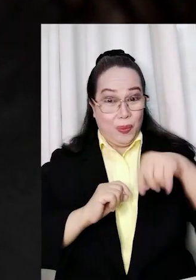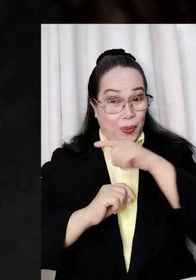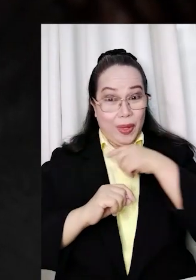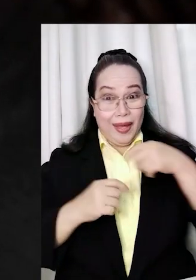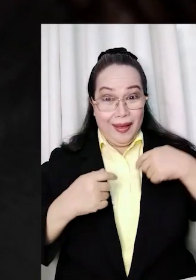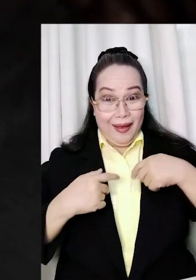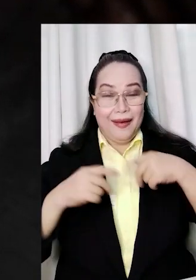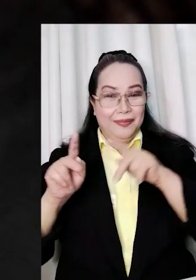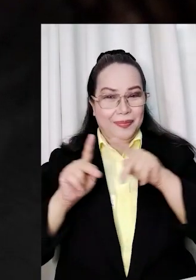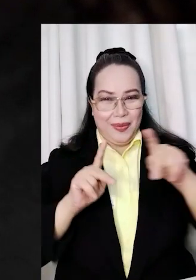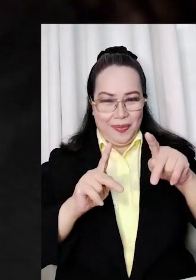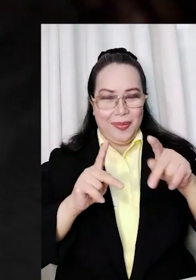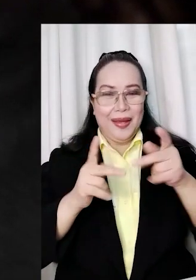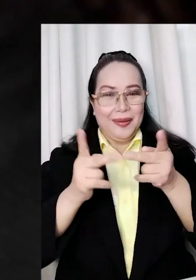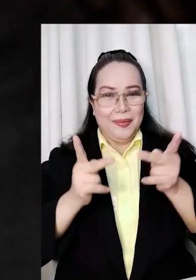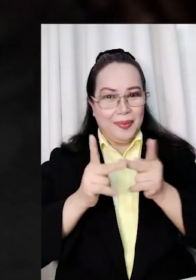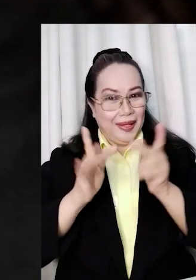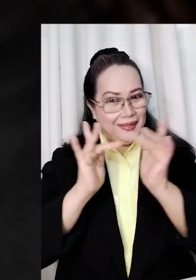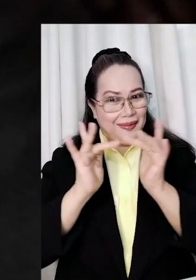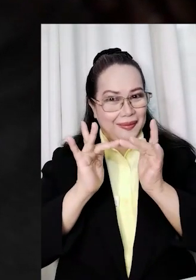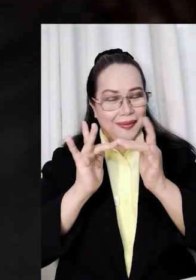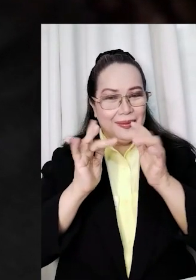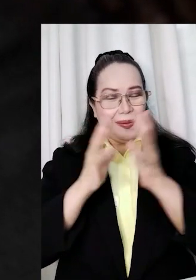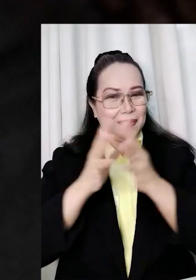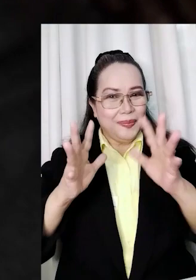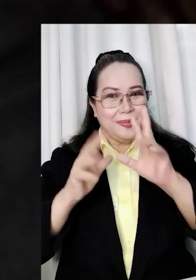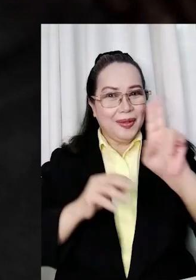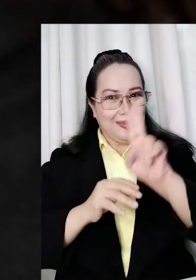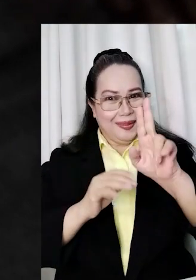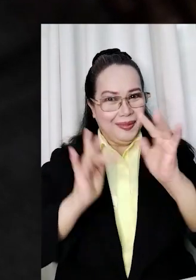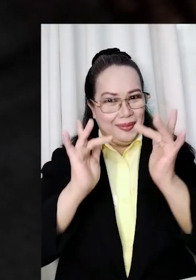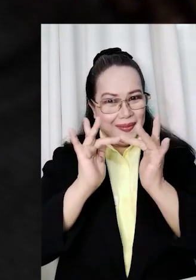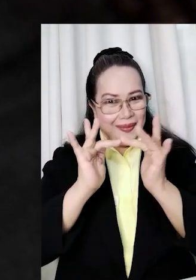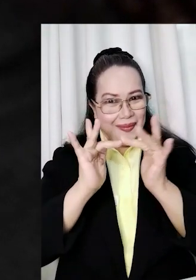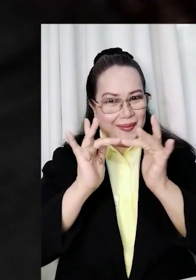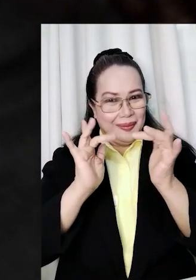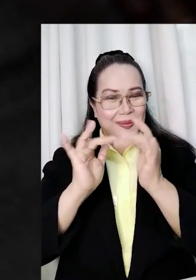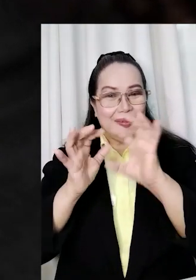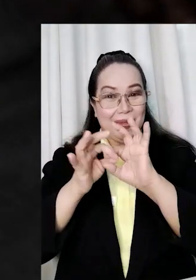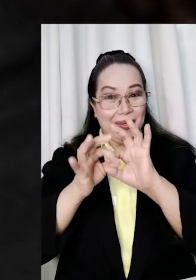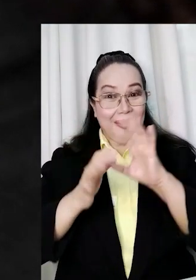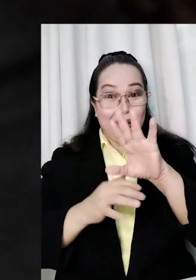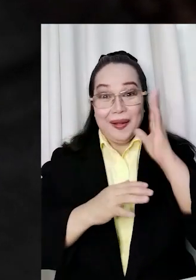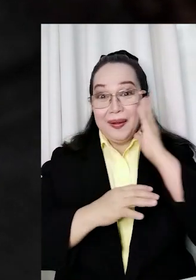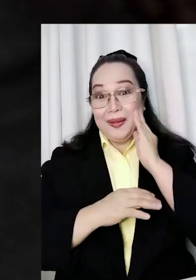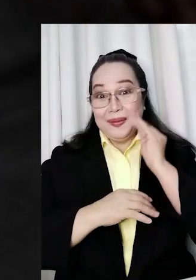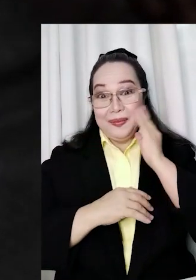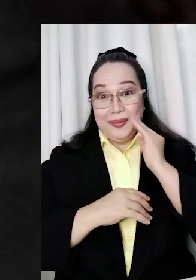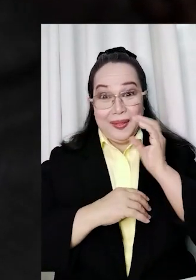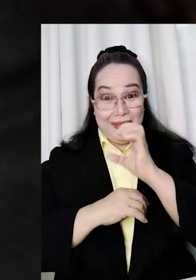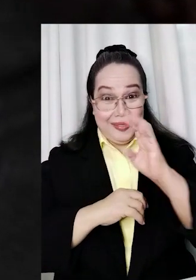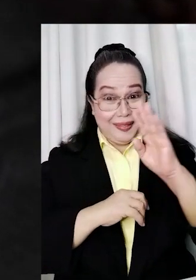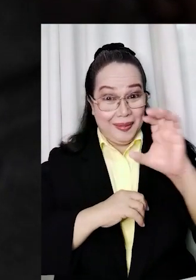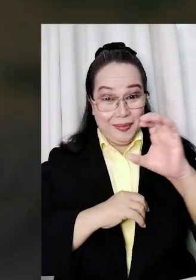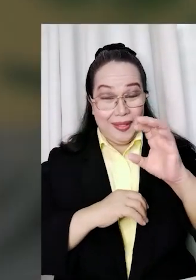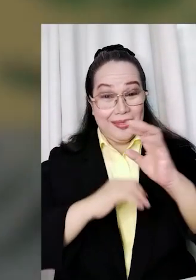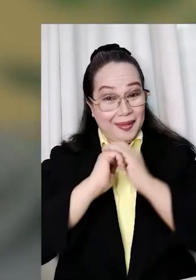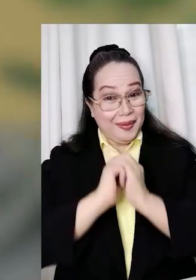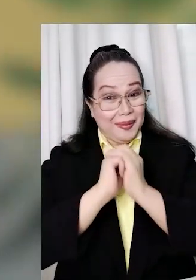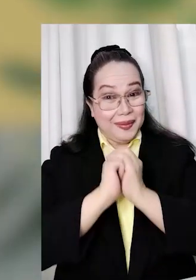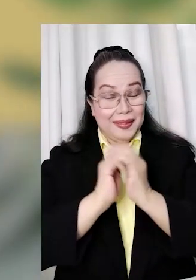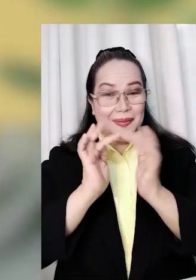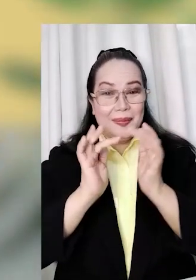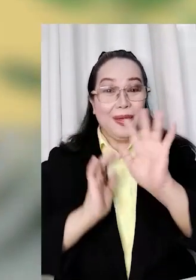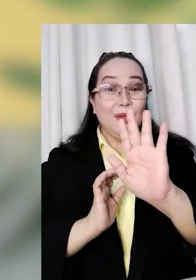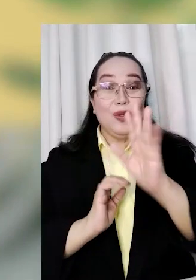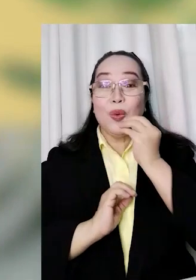platform for you so that you can maximize your digital connection and experience of CCBC's online worship services